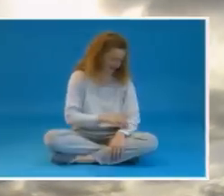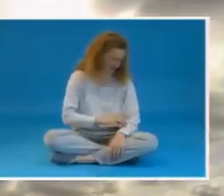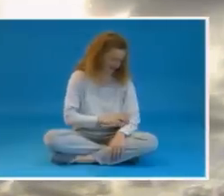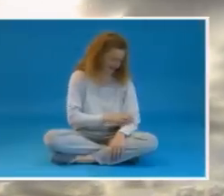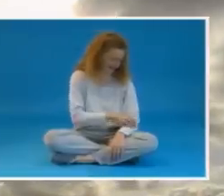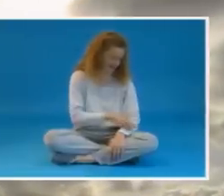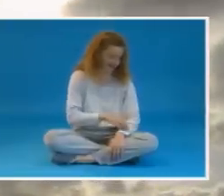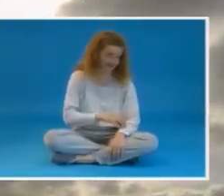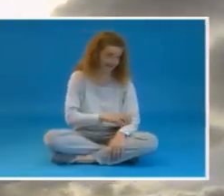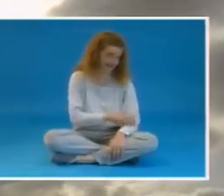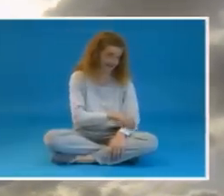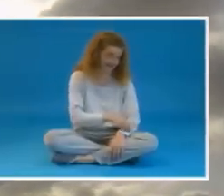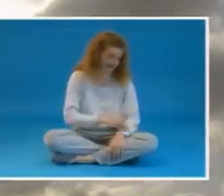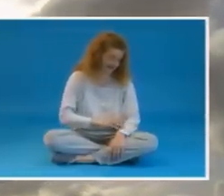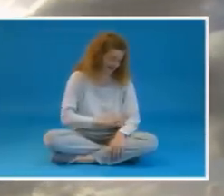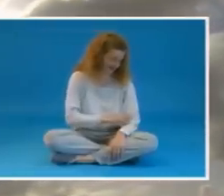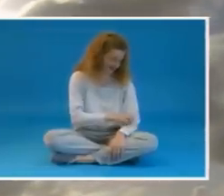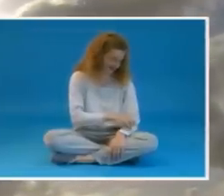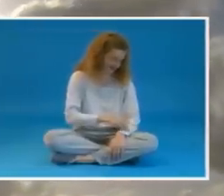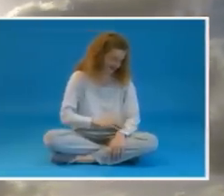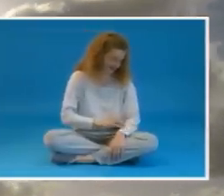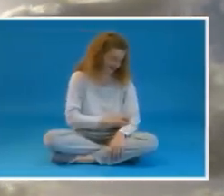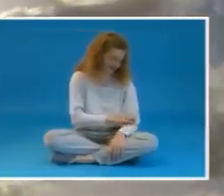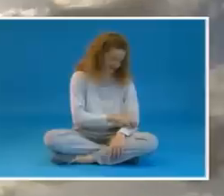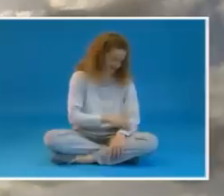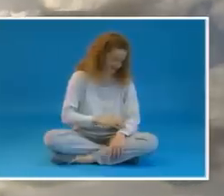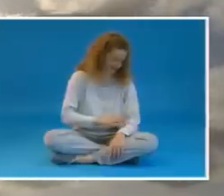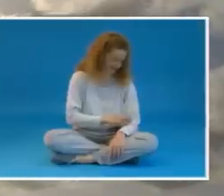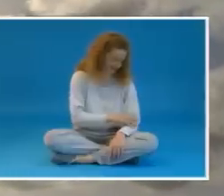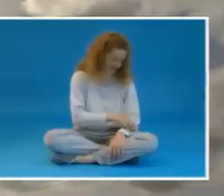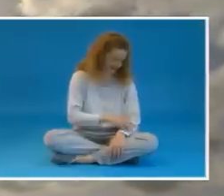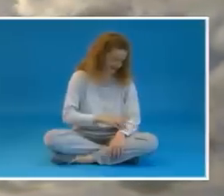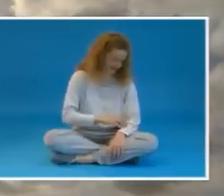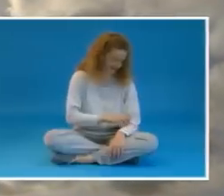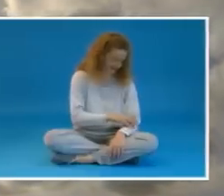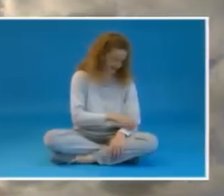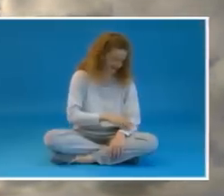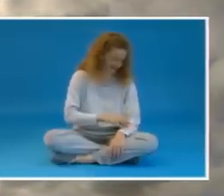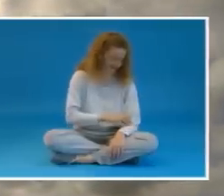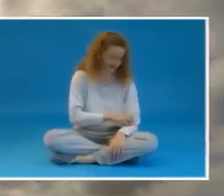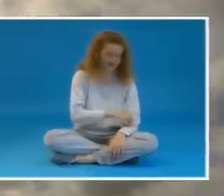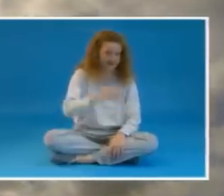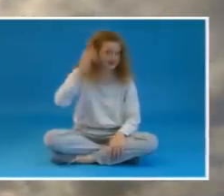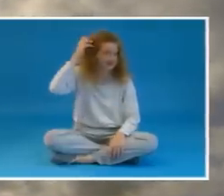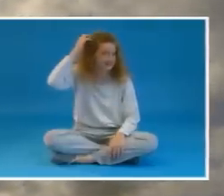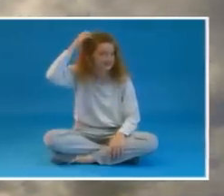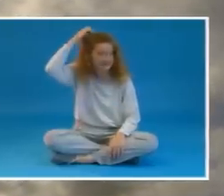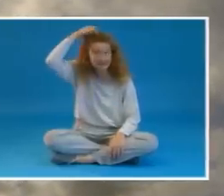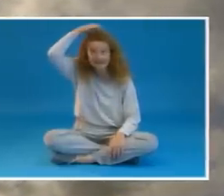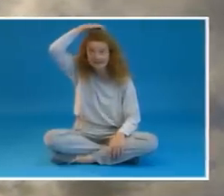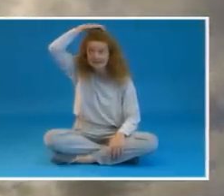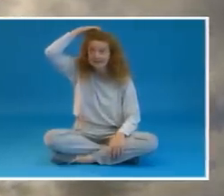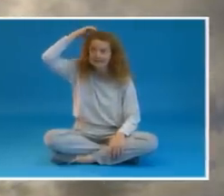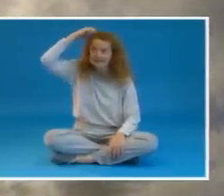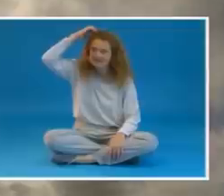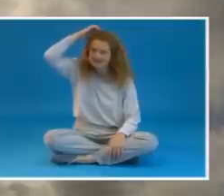a spider on my arm, but he won't do any harm. There's a spider on my arm, on my arm. There's a spider in my hair, in